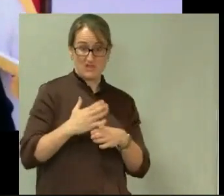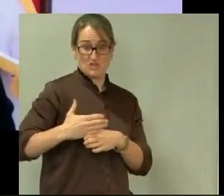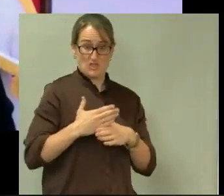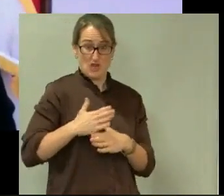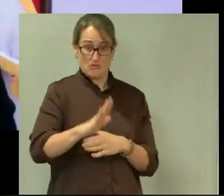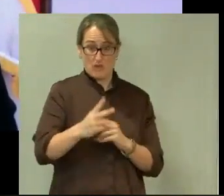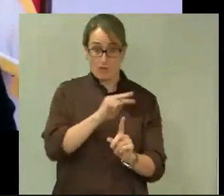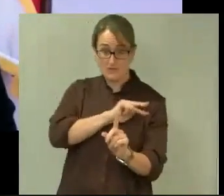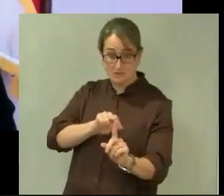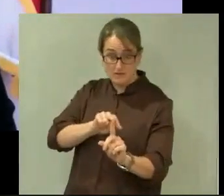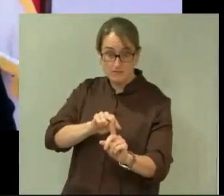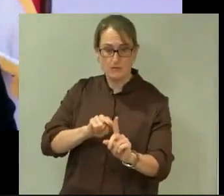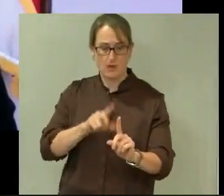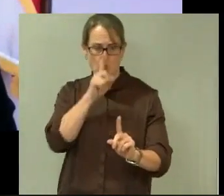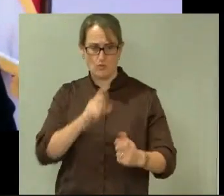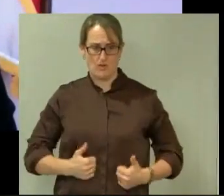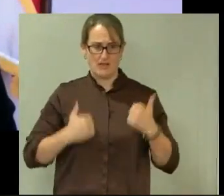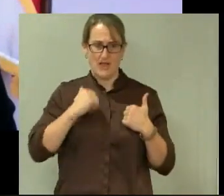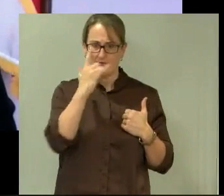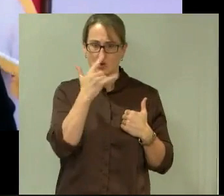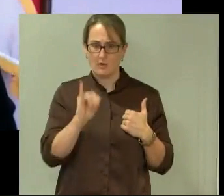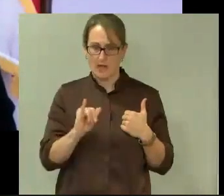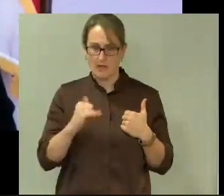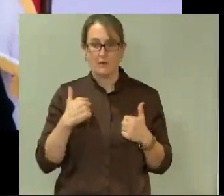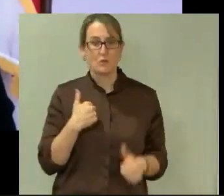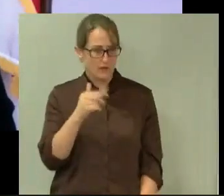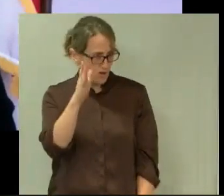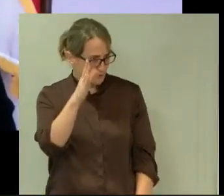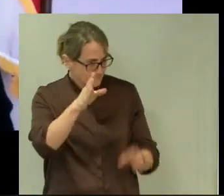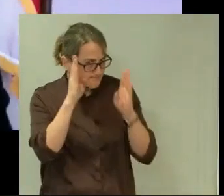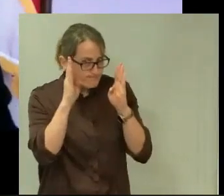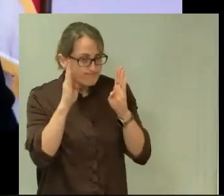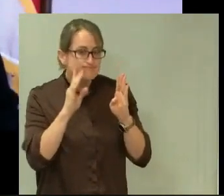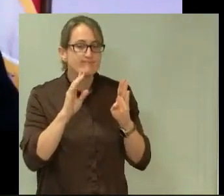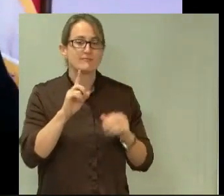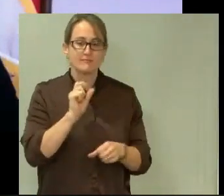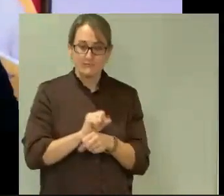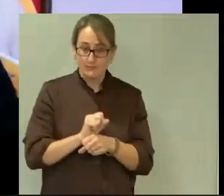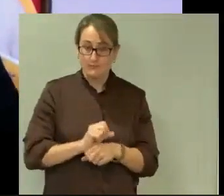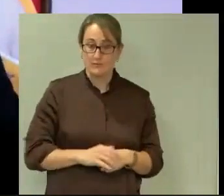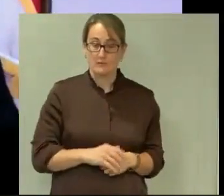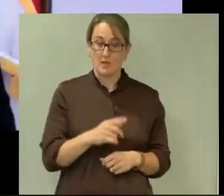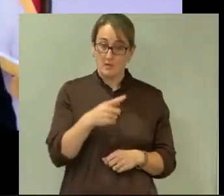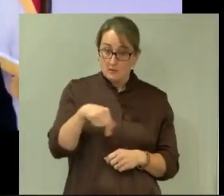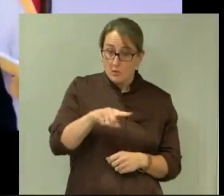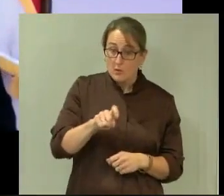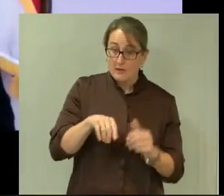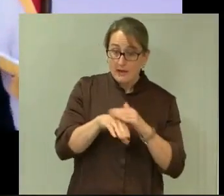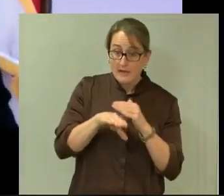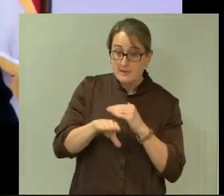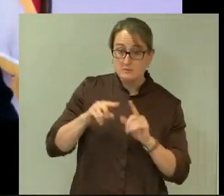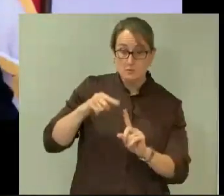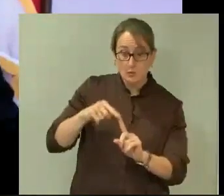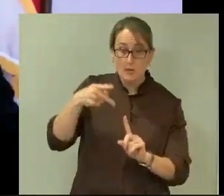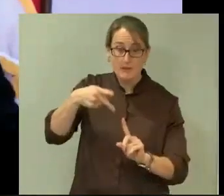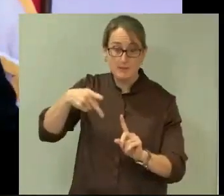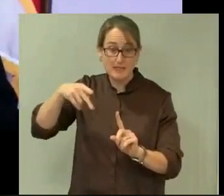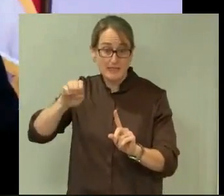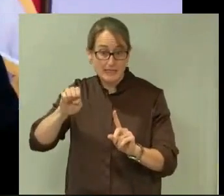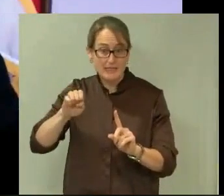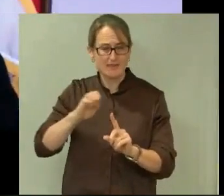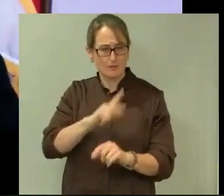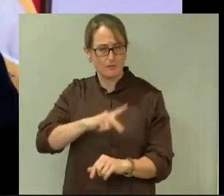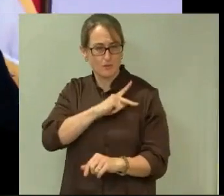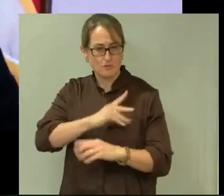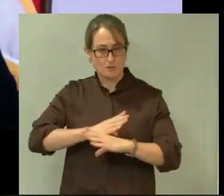about what is real. And we hear you loud and clear. You all need access to PPE. You need access to ways to arrange